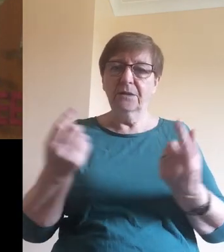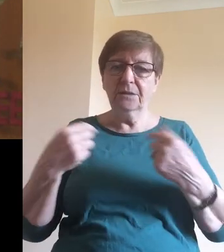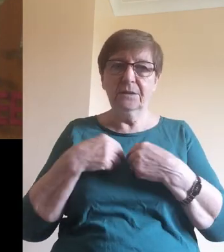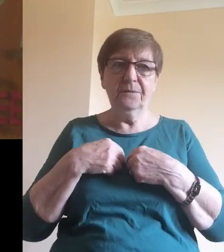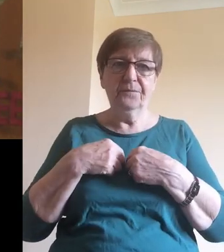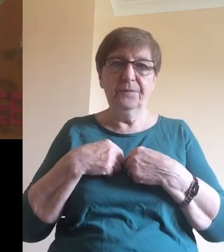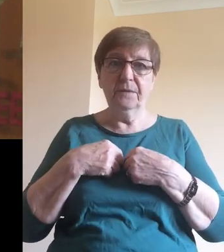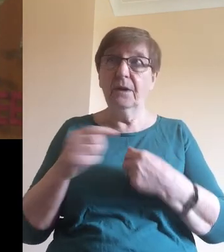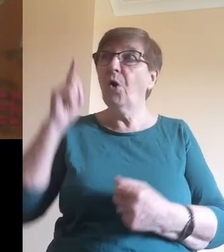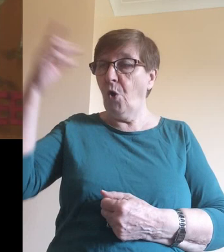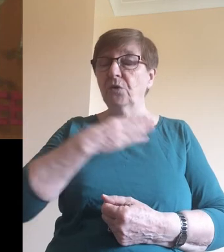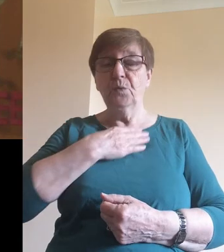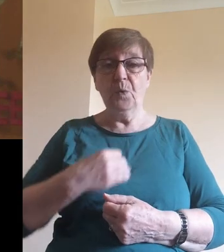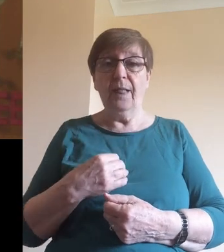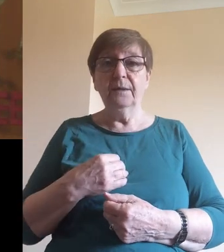For God is willing.